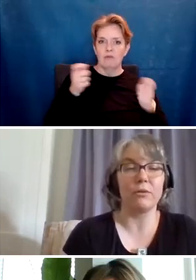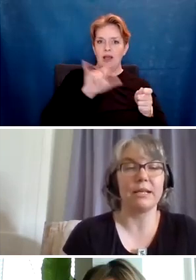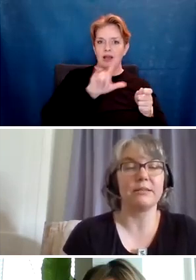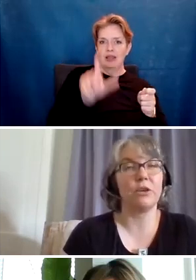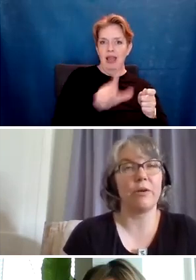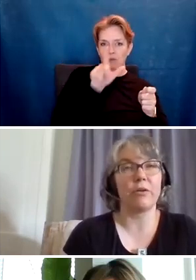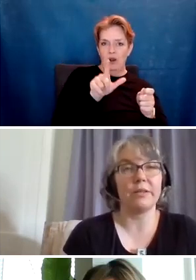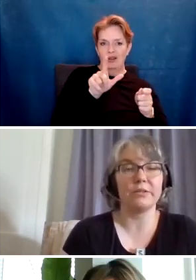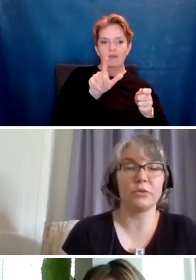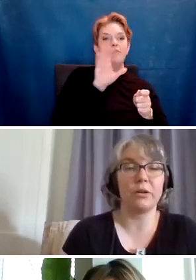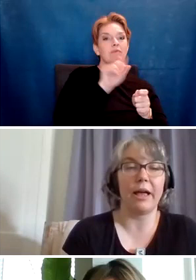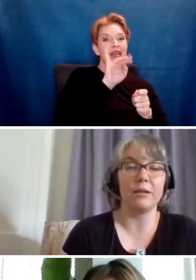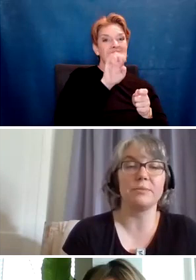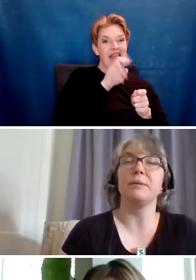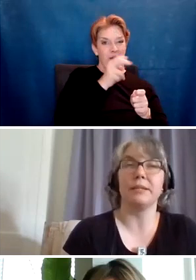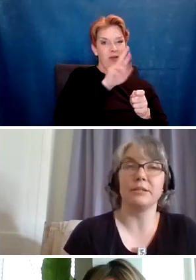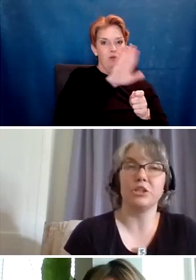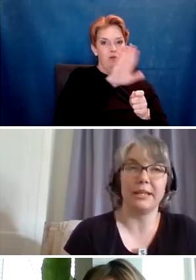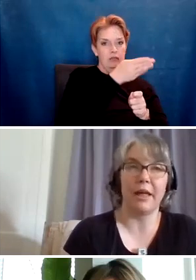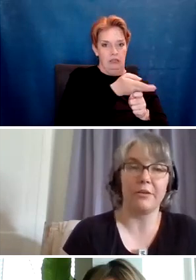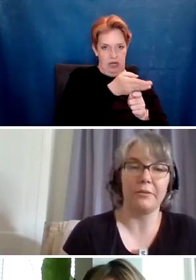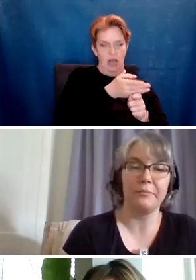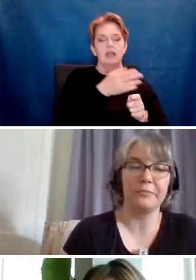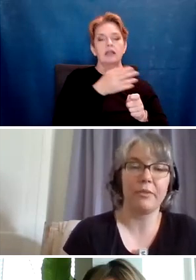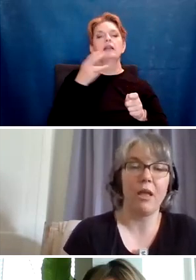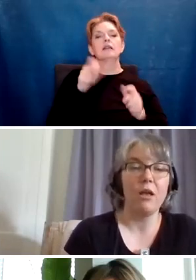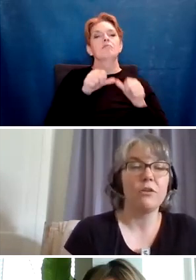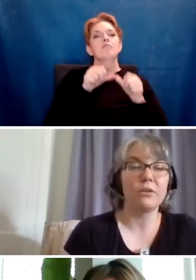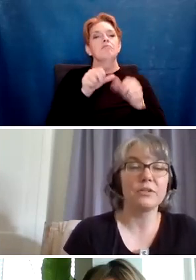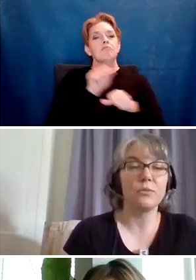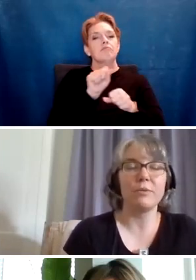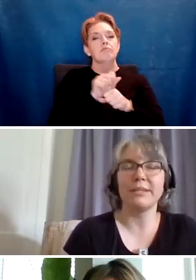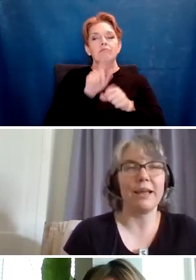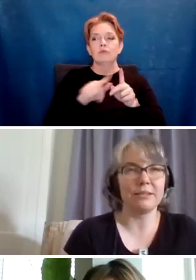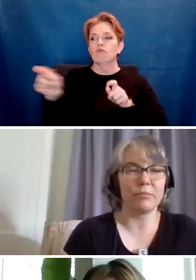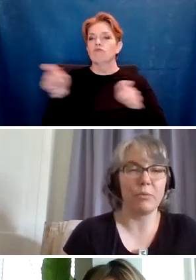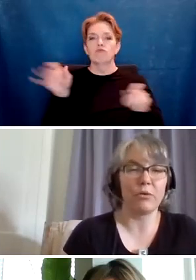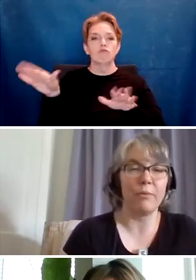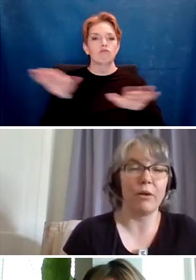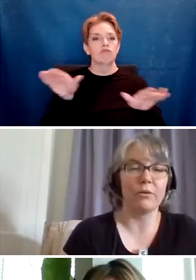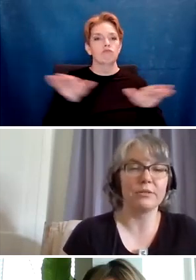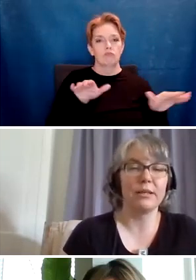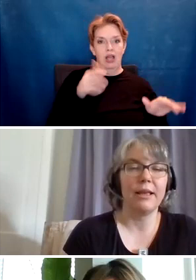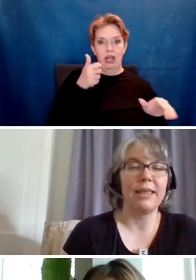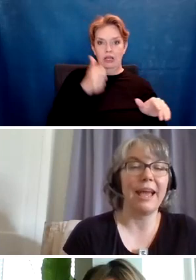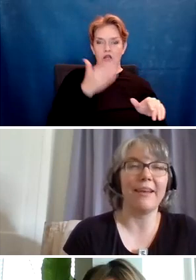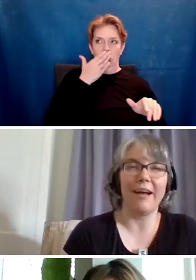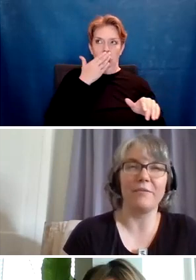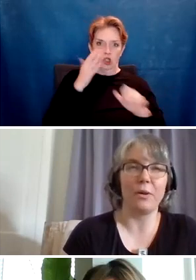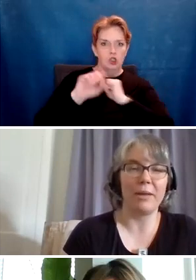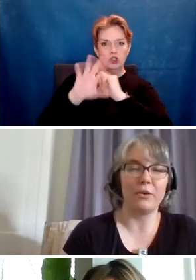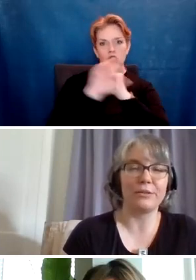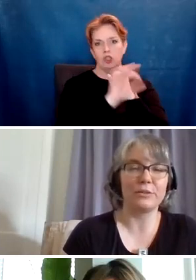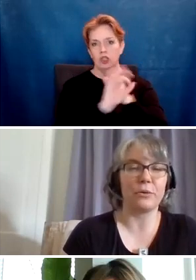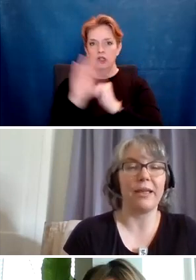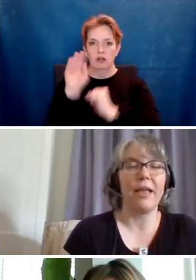at Melrose as the curator of the historical items and buildings she had gathered. Francois was an excellent promoter of Melrose. He had an eye